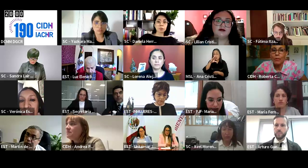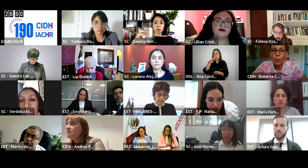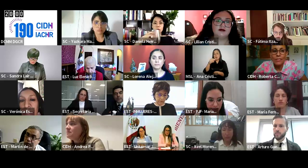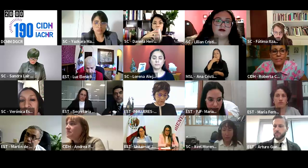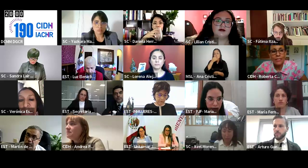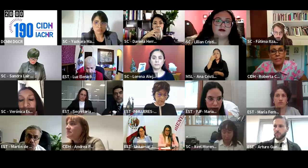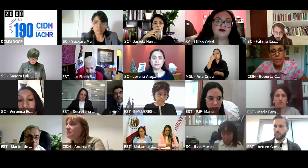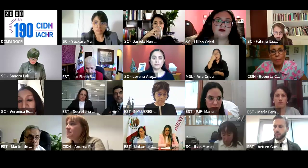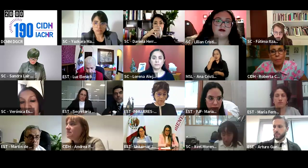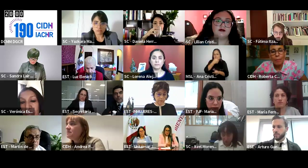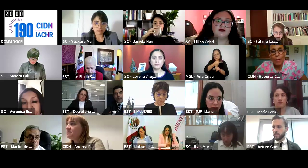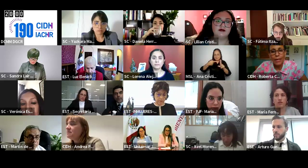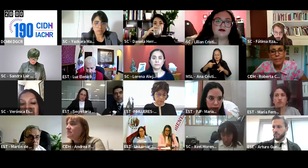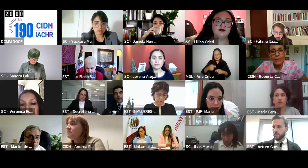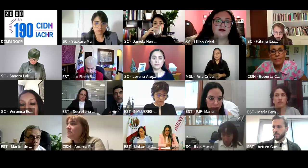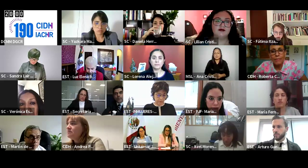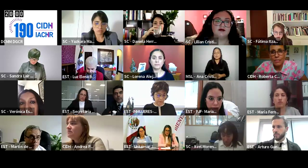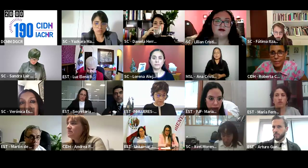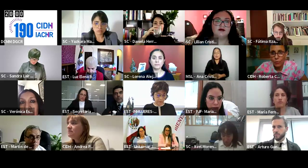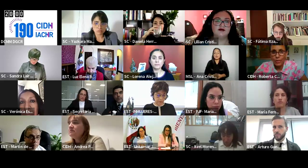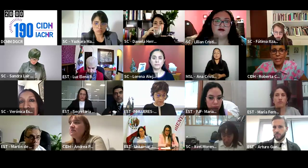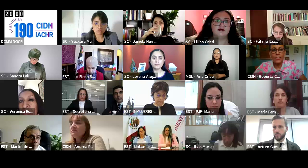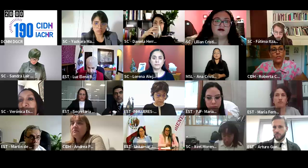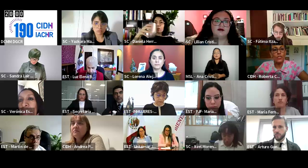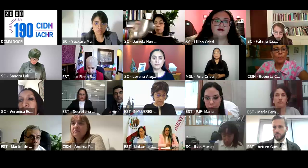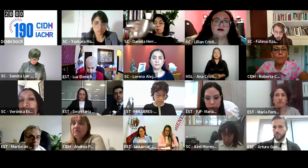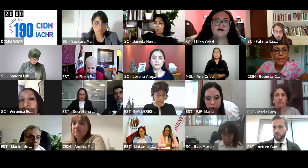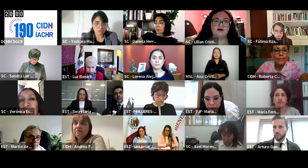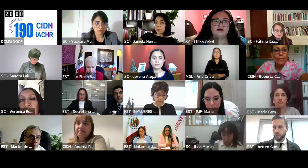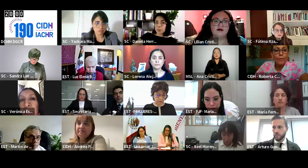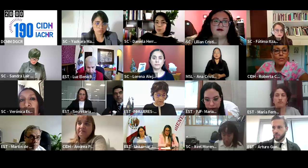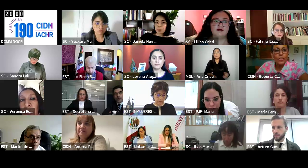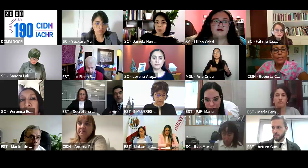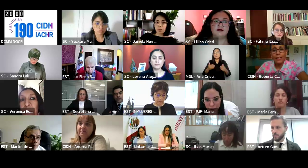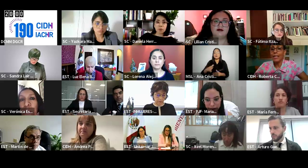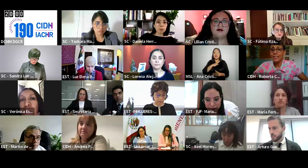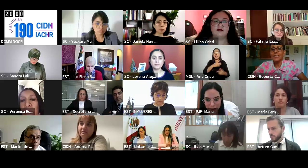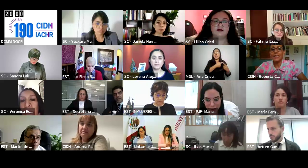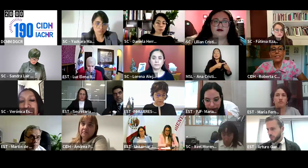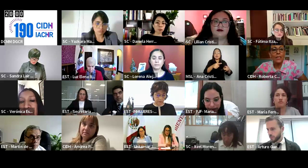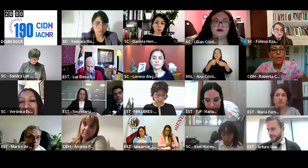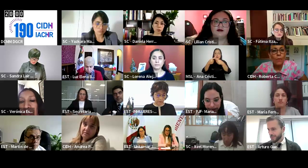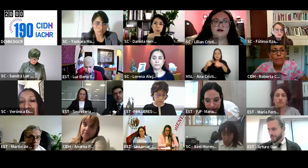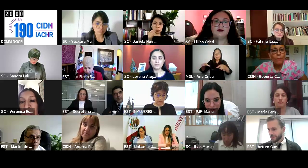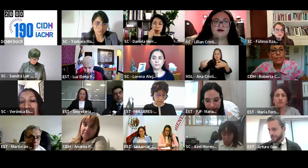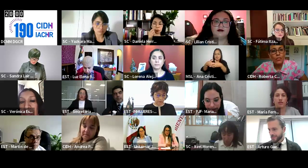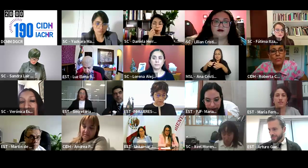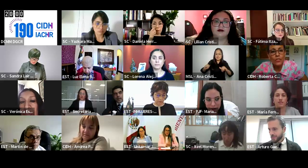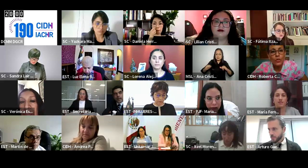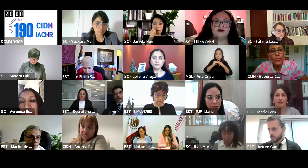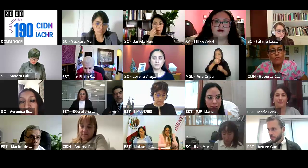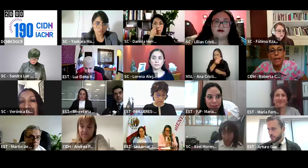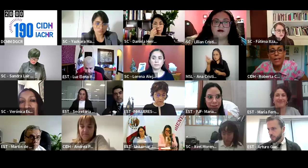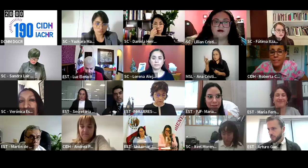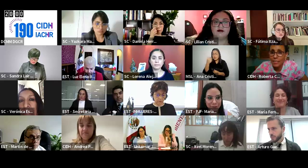it has been requested by the civil society organizations to provide the Commission and the state with information